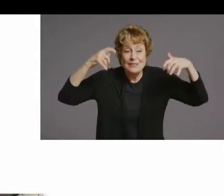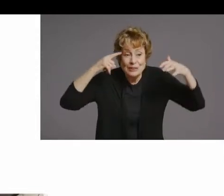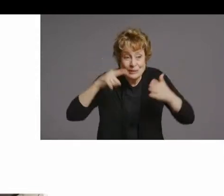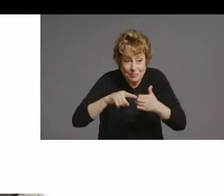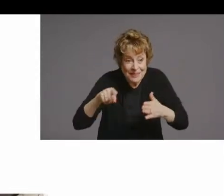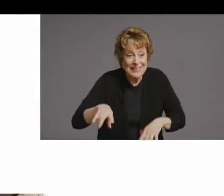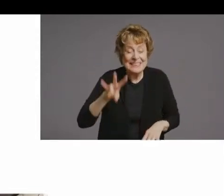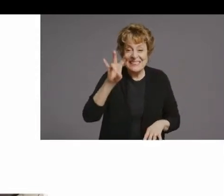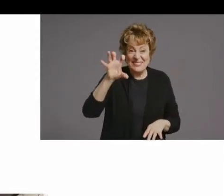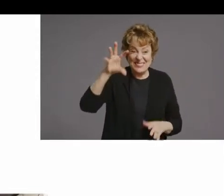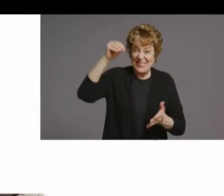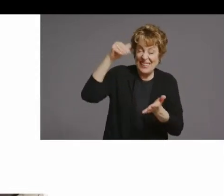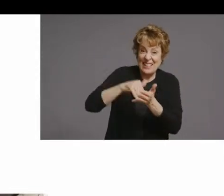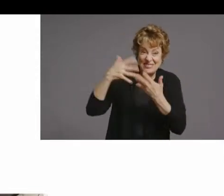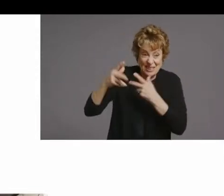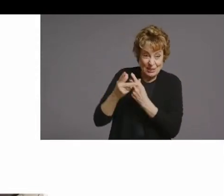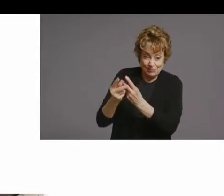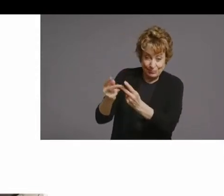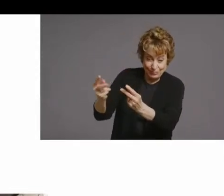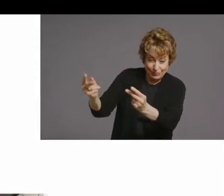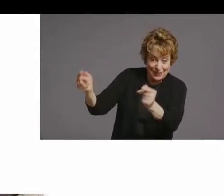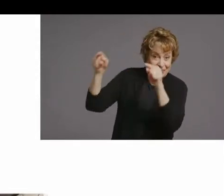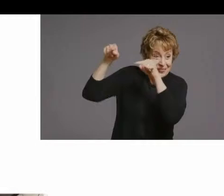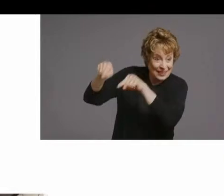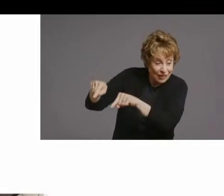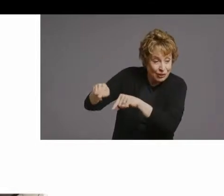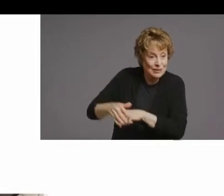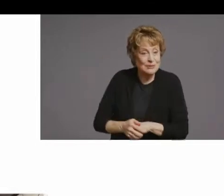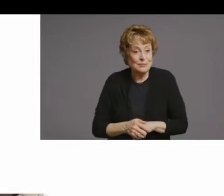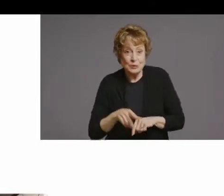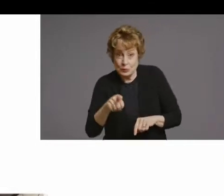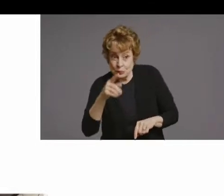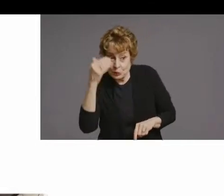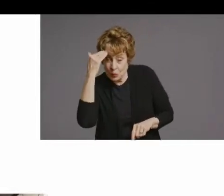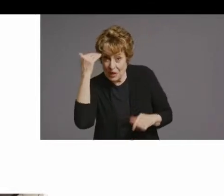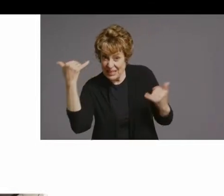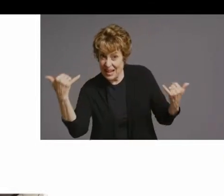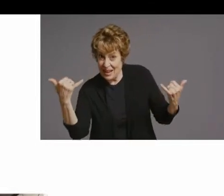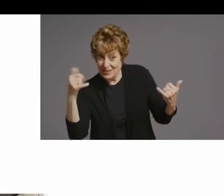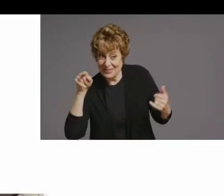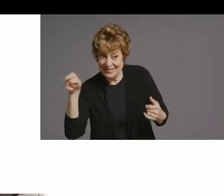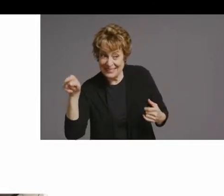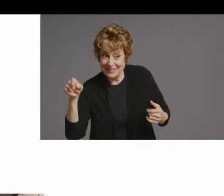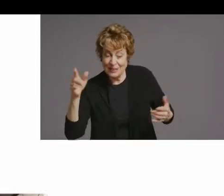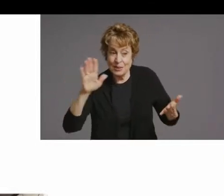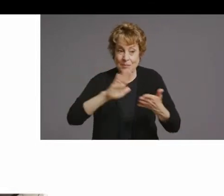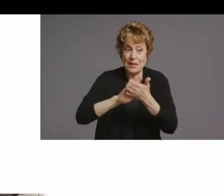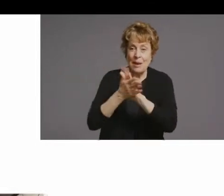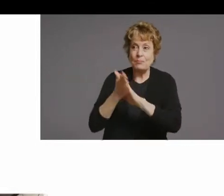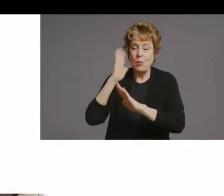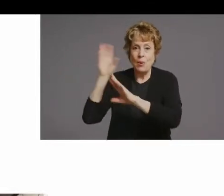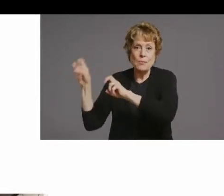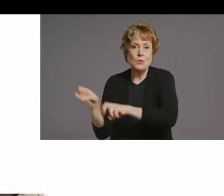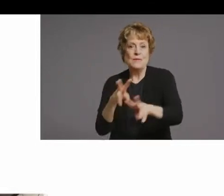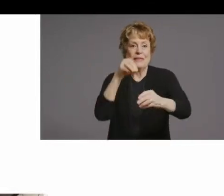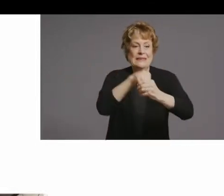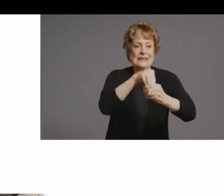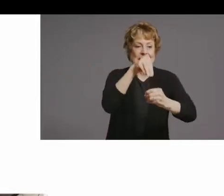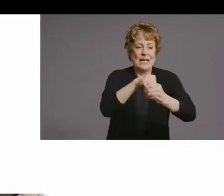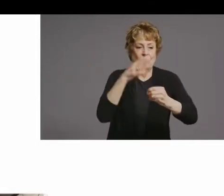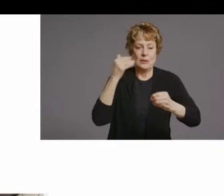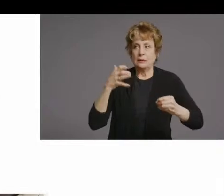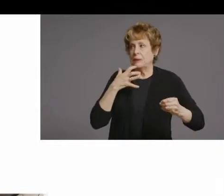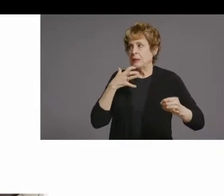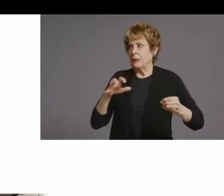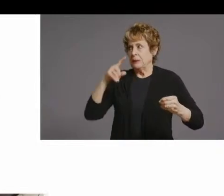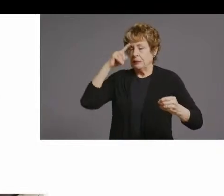of those doses. And I'm sure you're all aware we're transitioning to indoor sites so that we can continue to